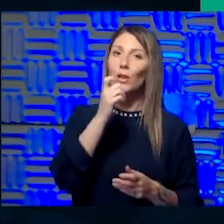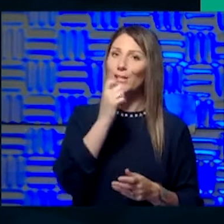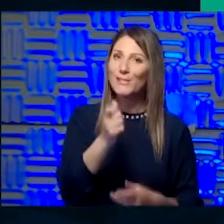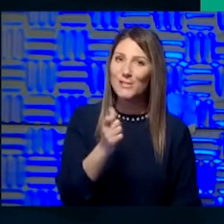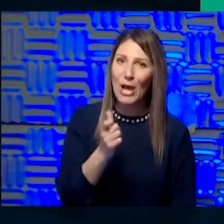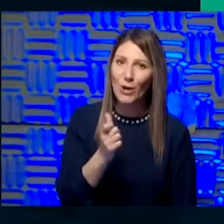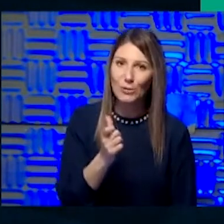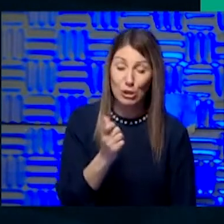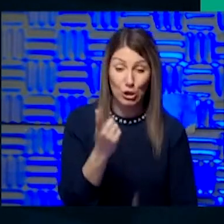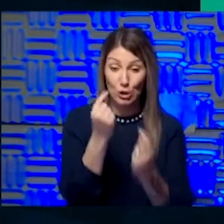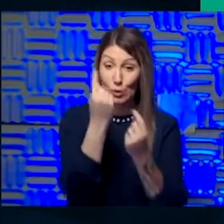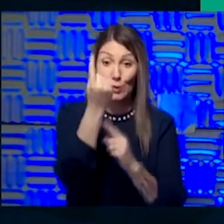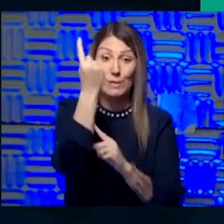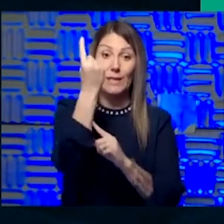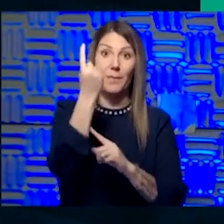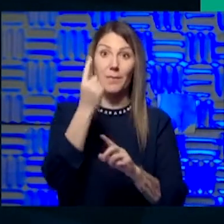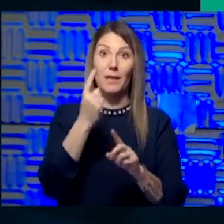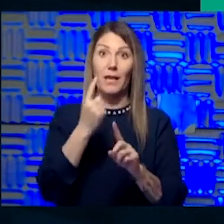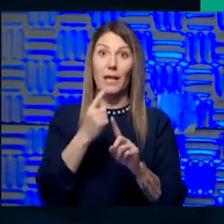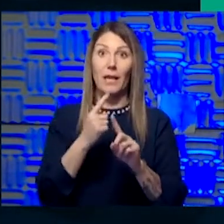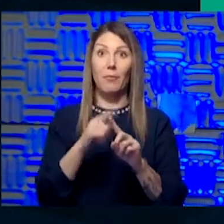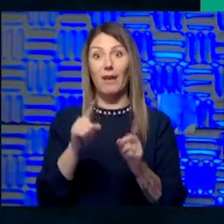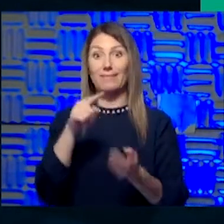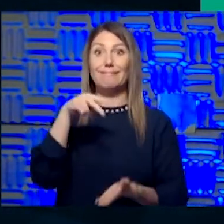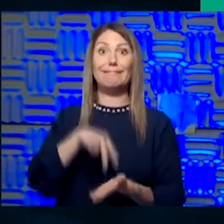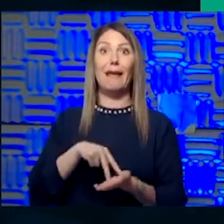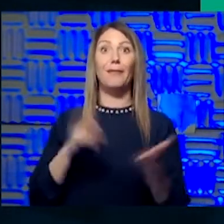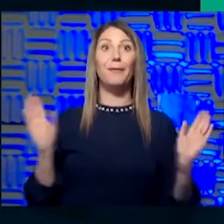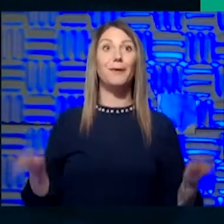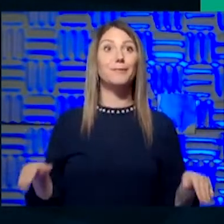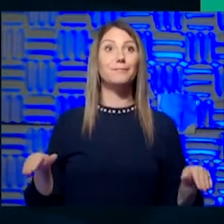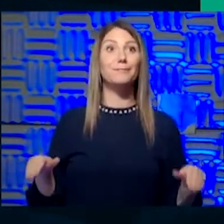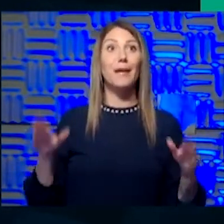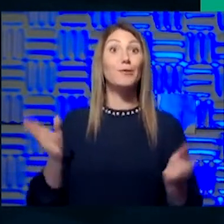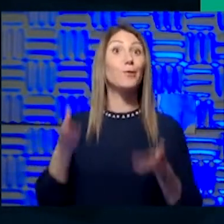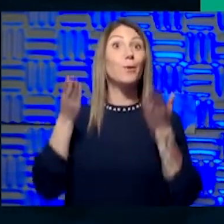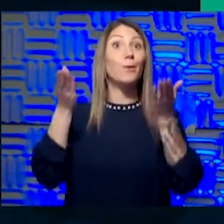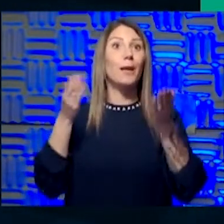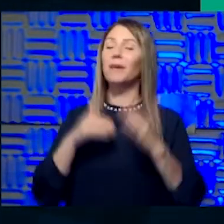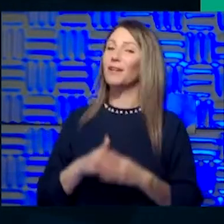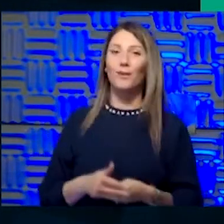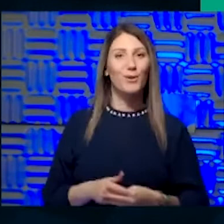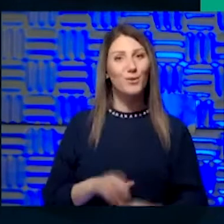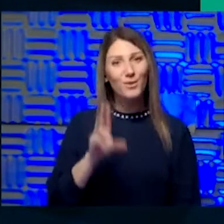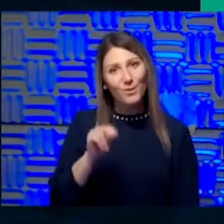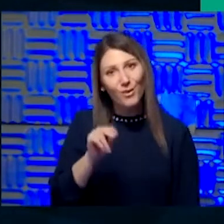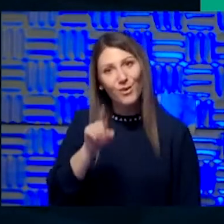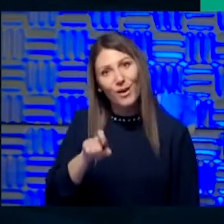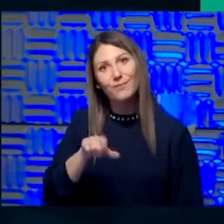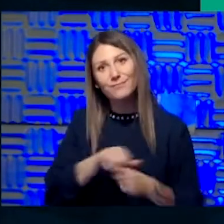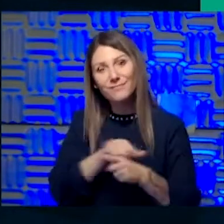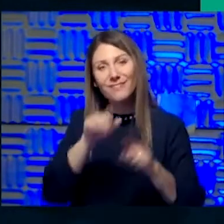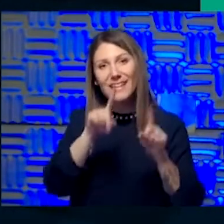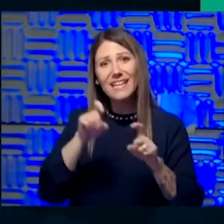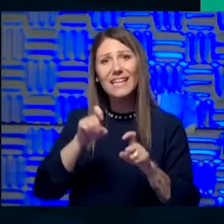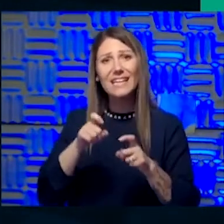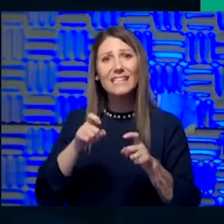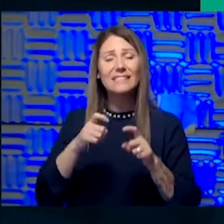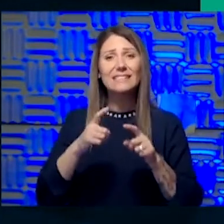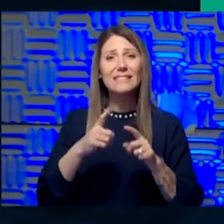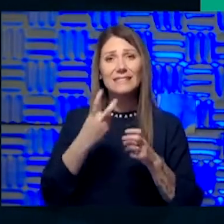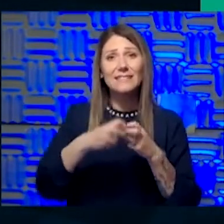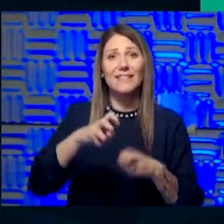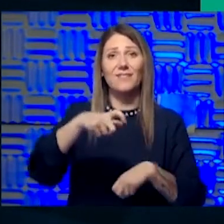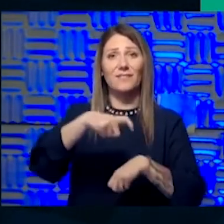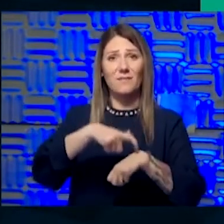don't just do something, but stand there has been the recommendation. So it's a very difficult